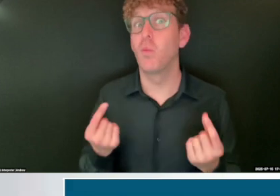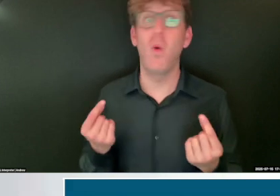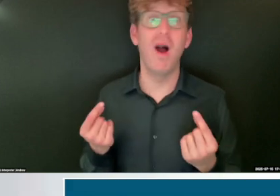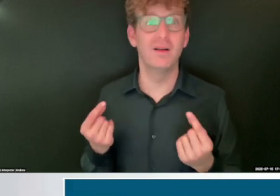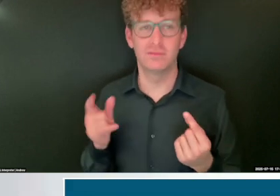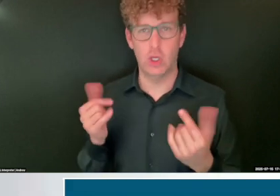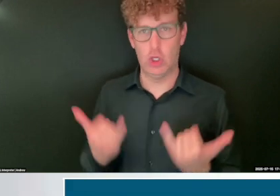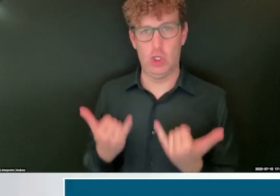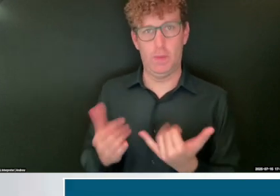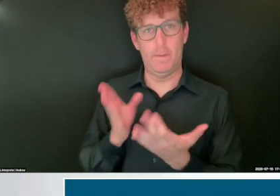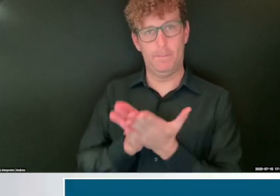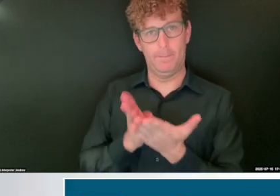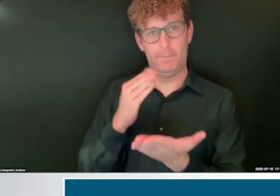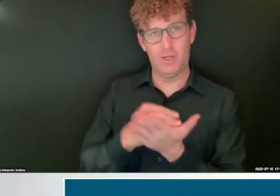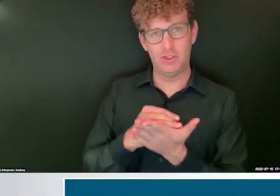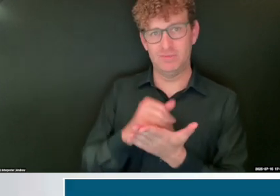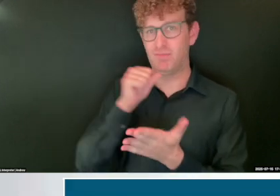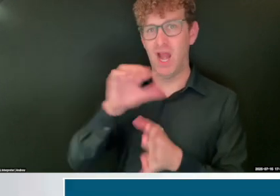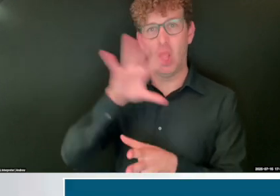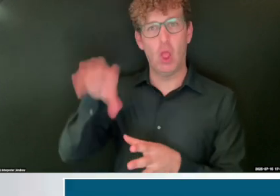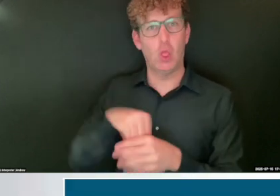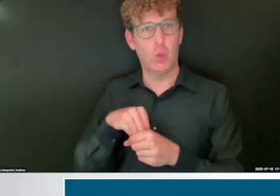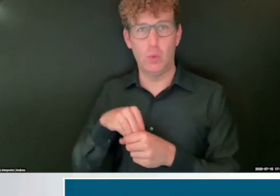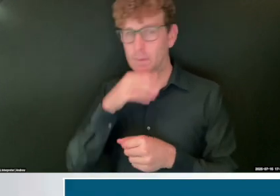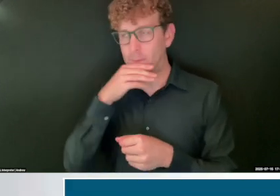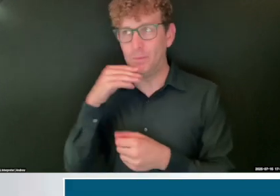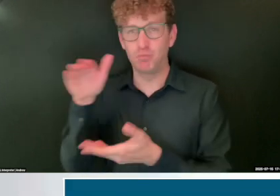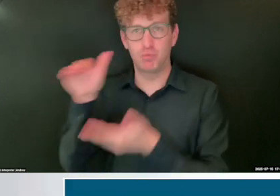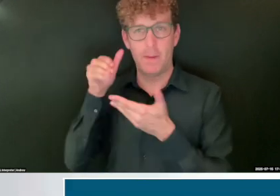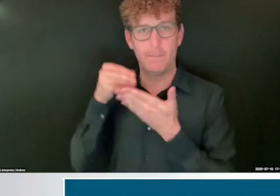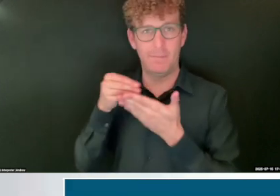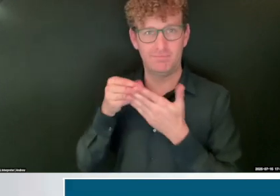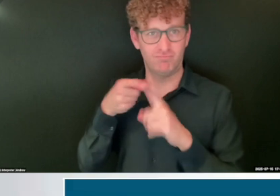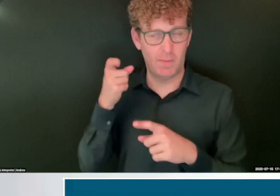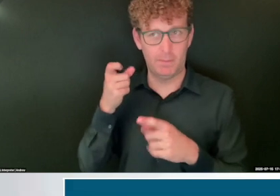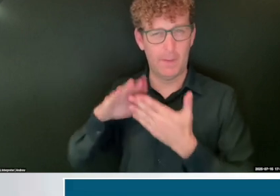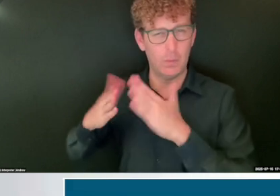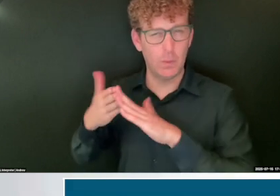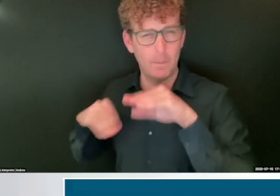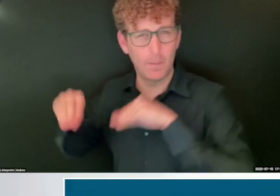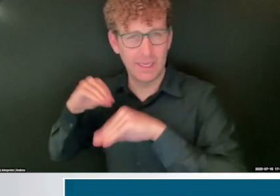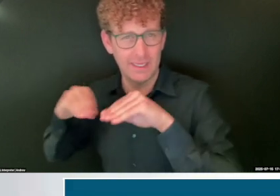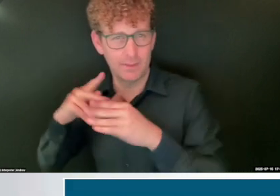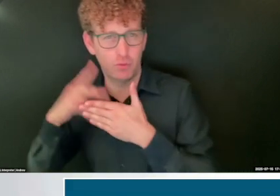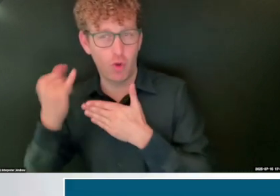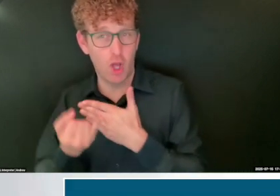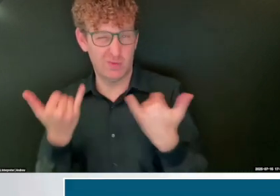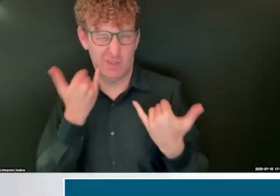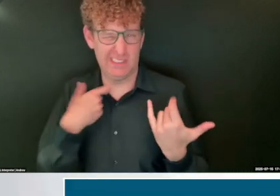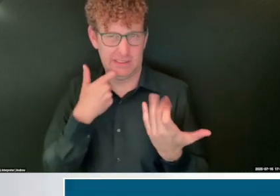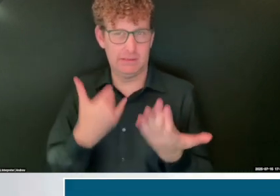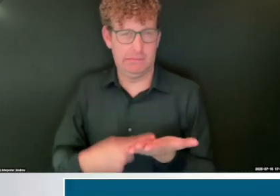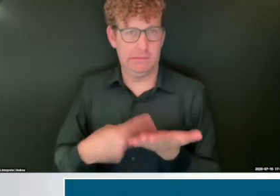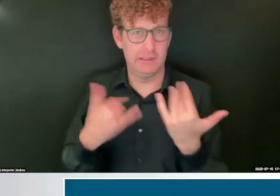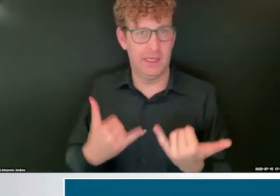today. That said, it's important to note that even though the state budget for general fund dollars has been